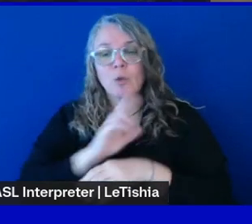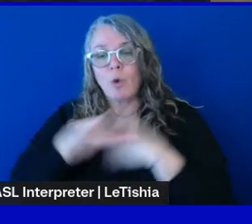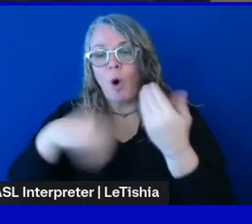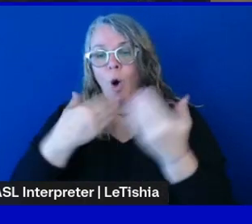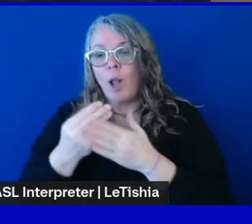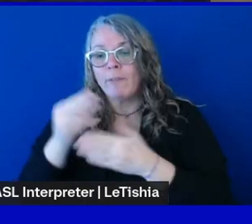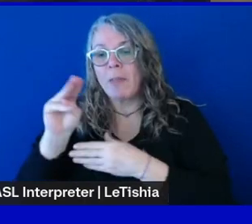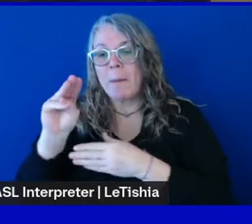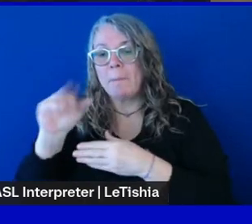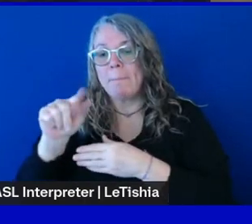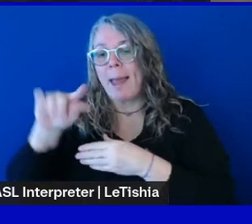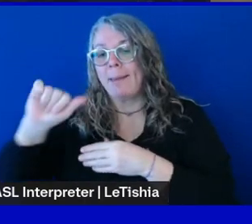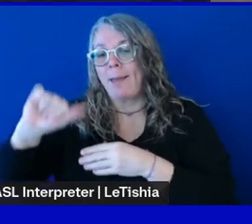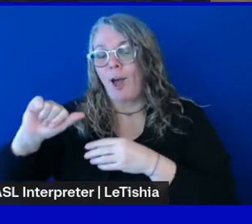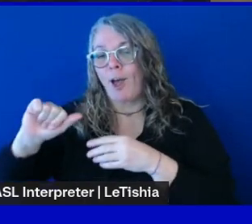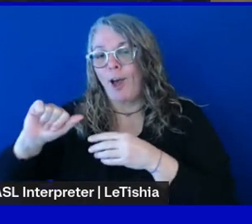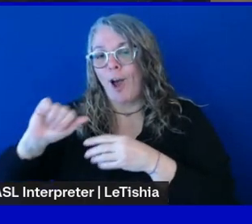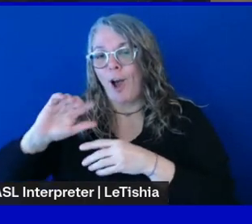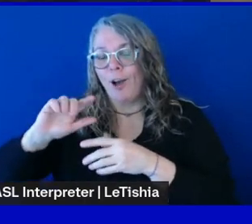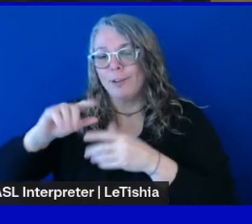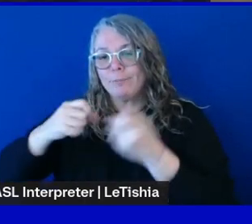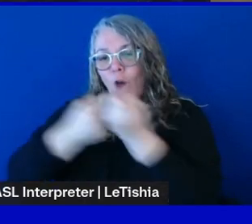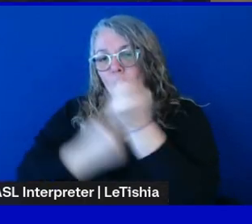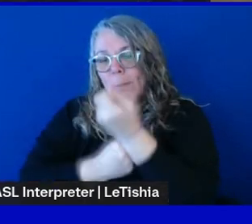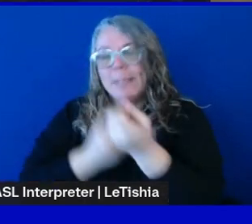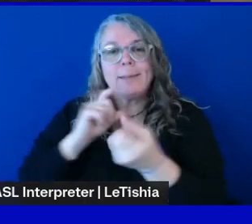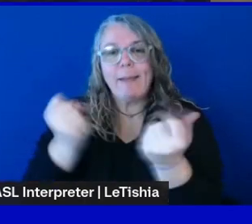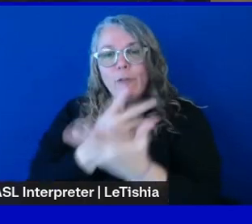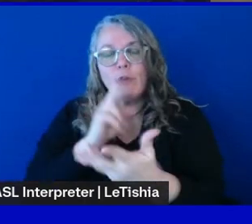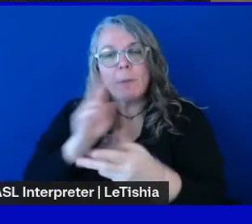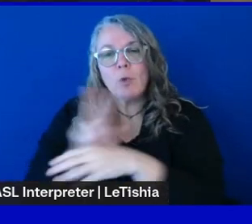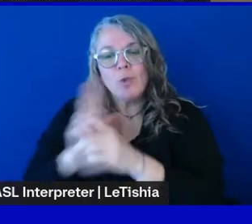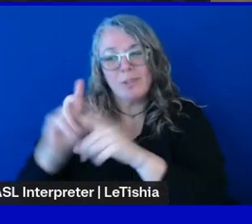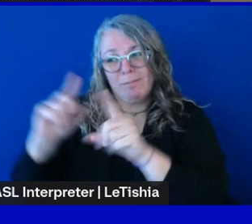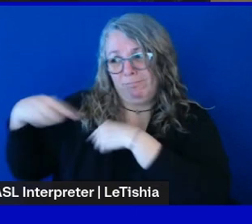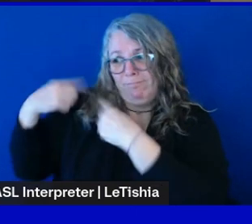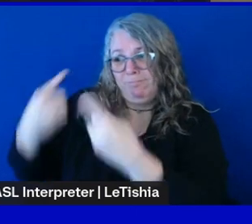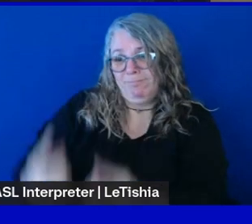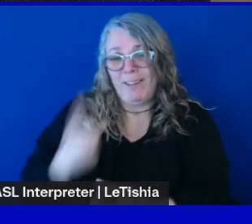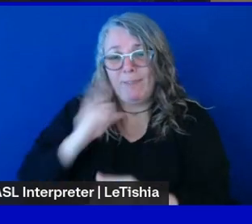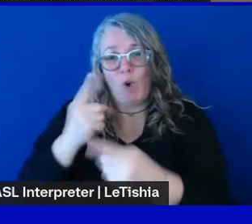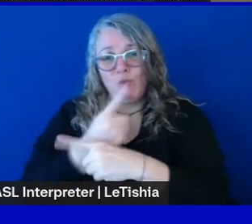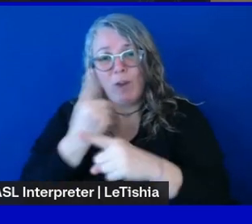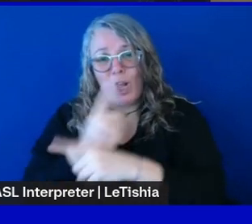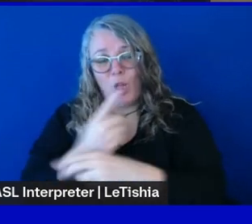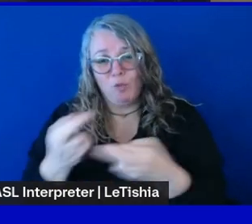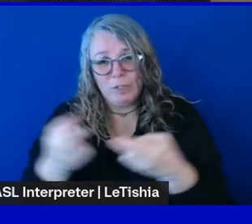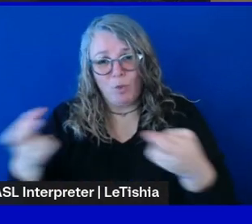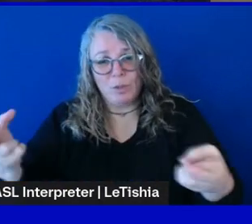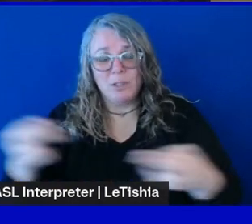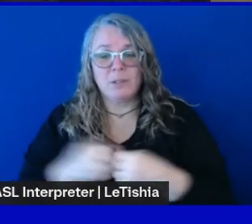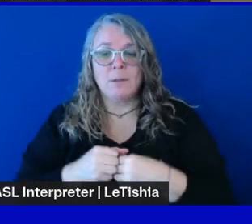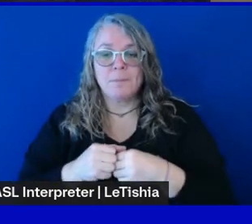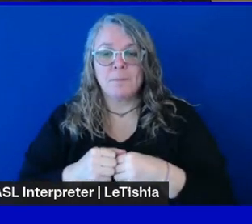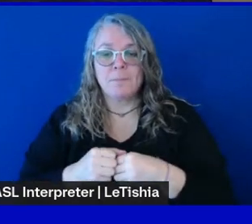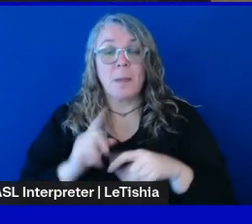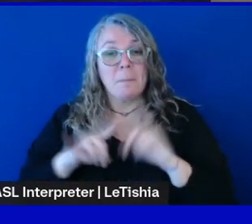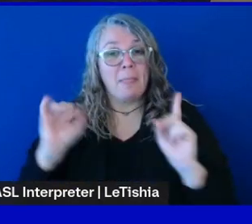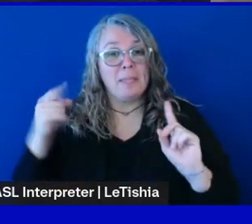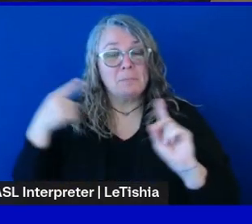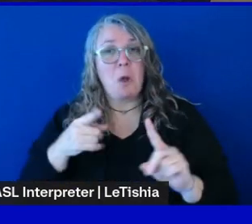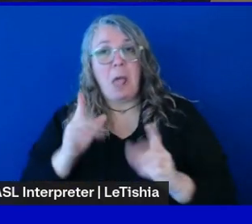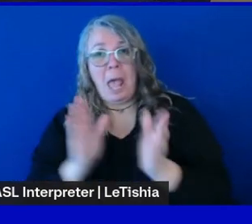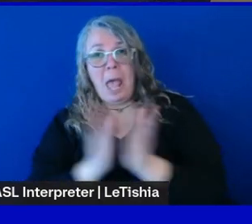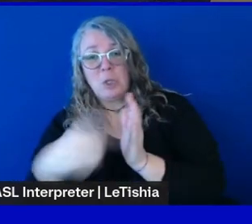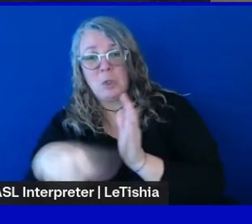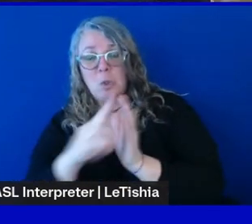and everything else that you've been using in the regular resources. But at this point, you might ask yourself, like, if I cannot